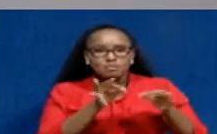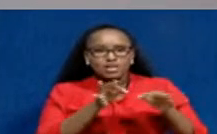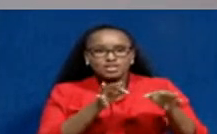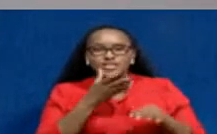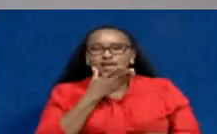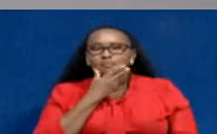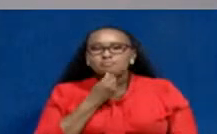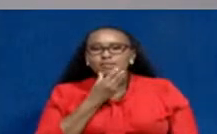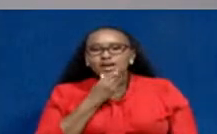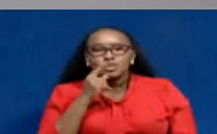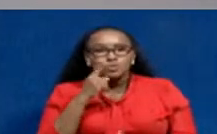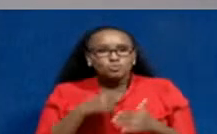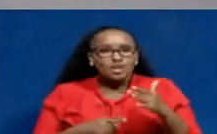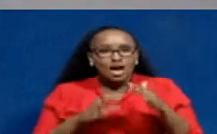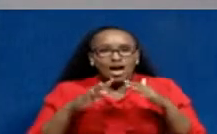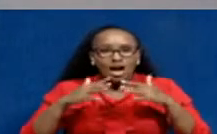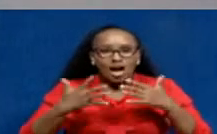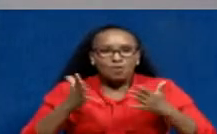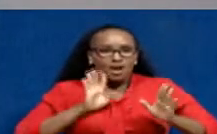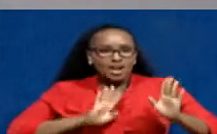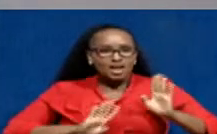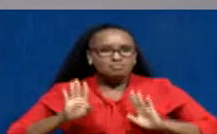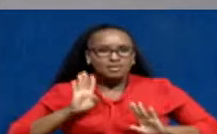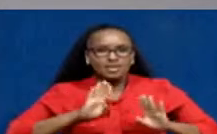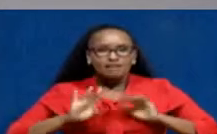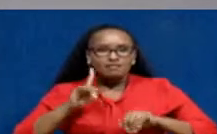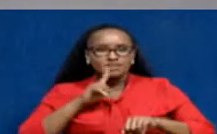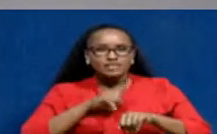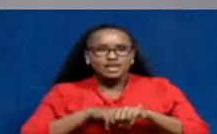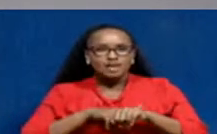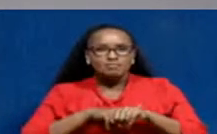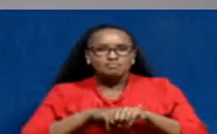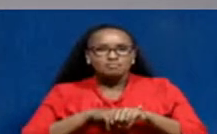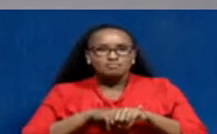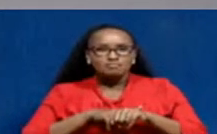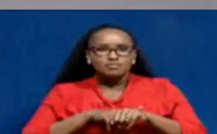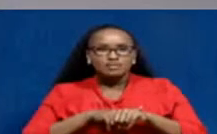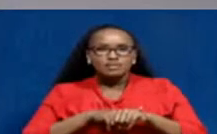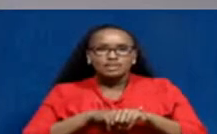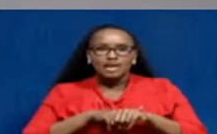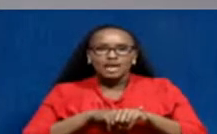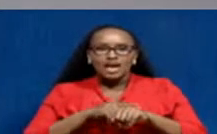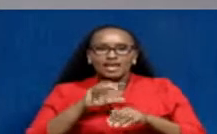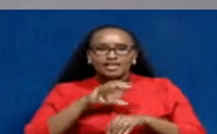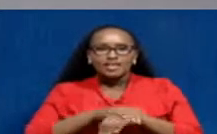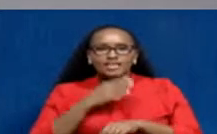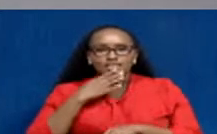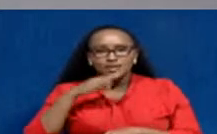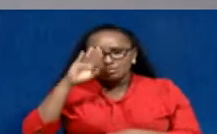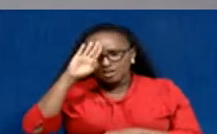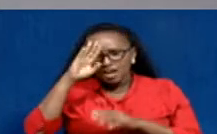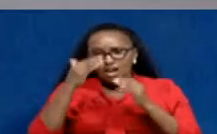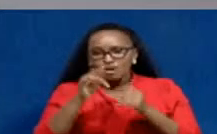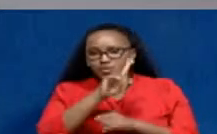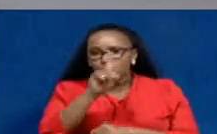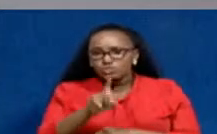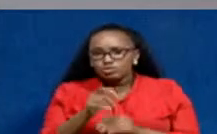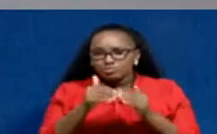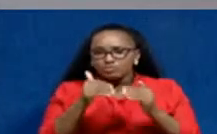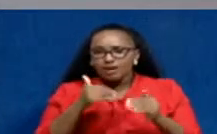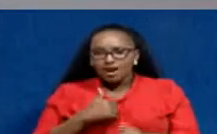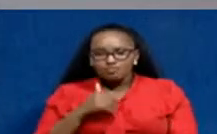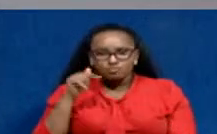man is how he behaves when misfortune hits. And the question before us